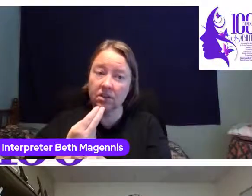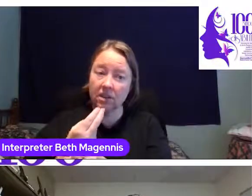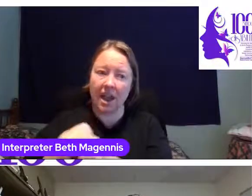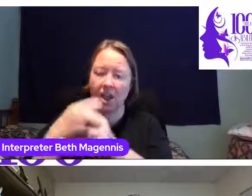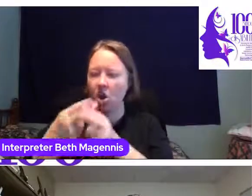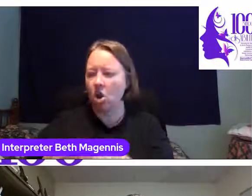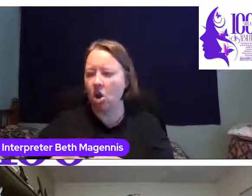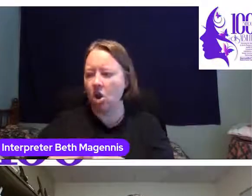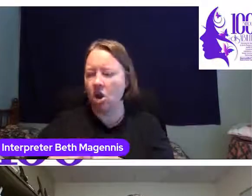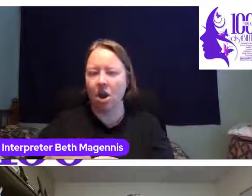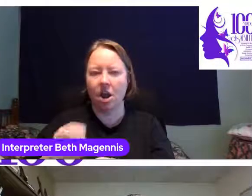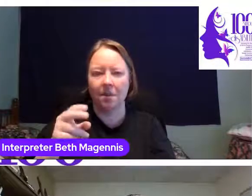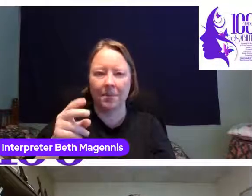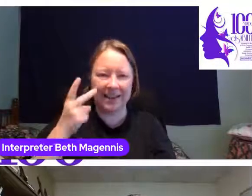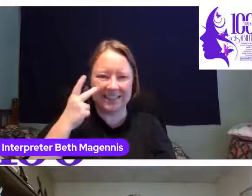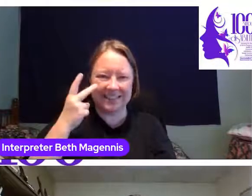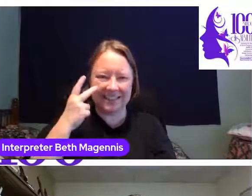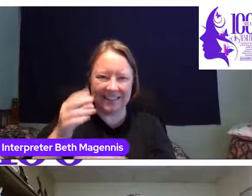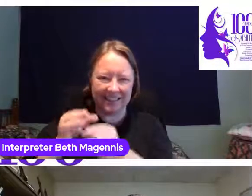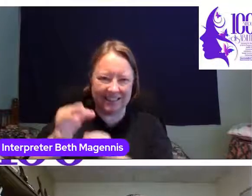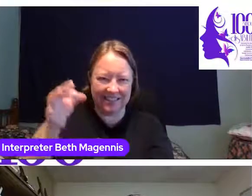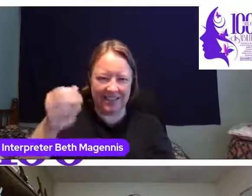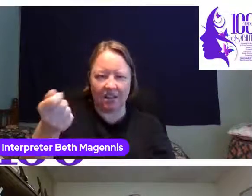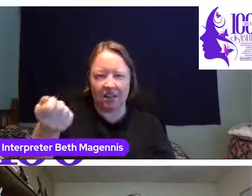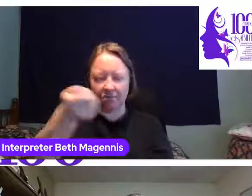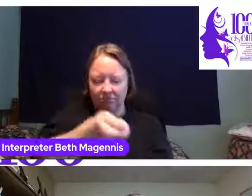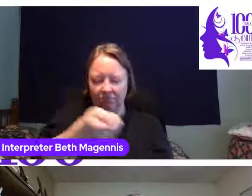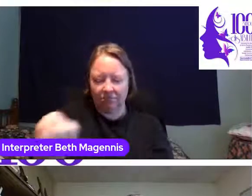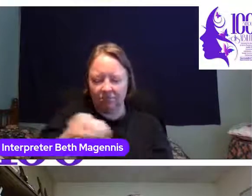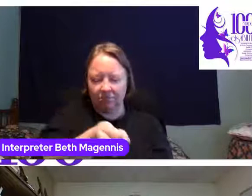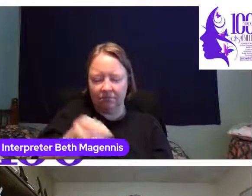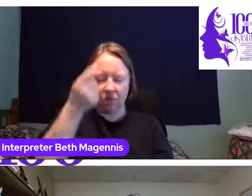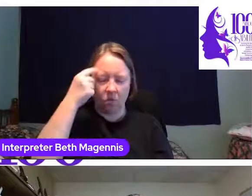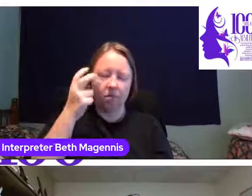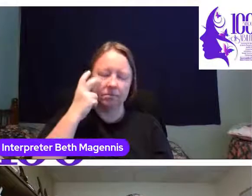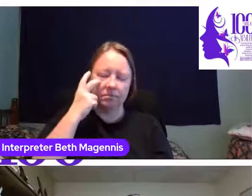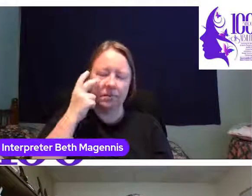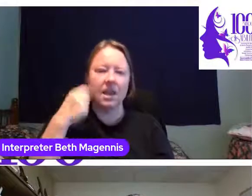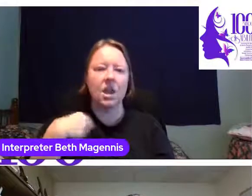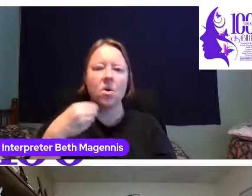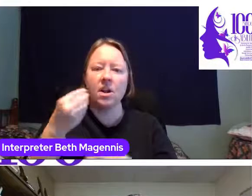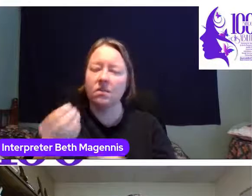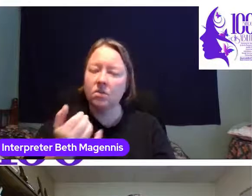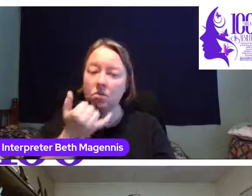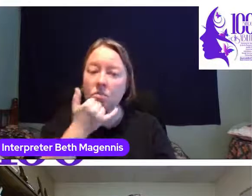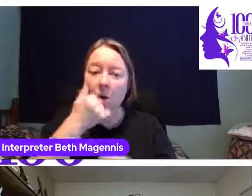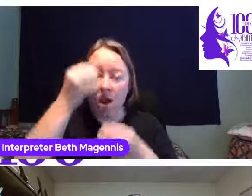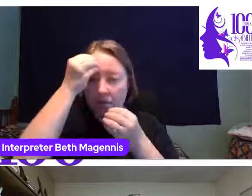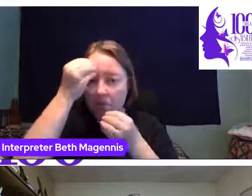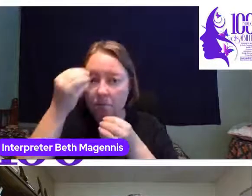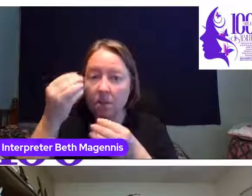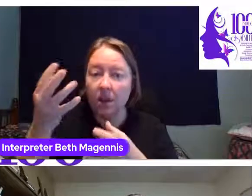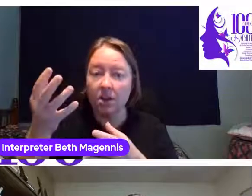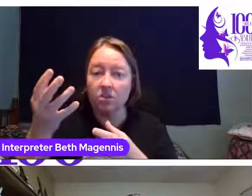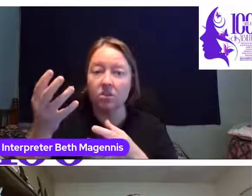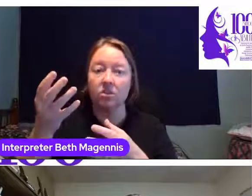it a seeing stick, it's going to give you misinformation, if you will, or cause you to have a misstep, or you